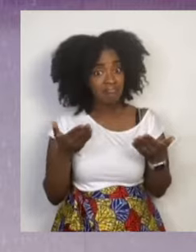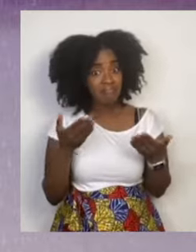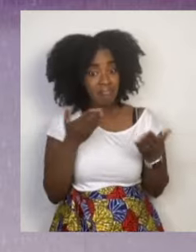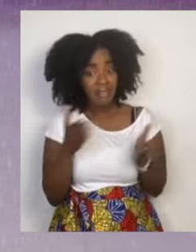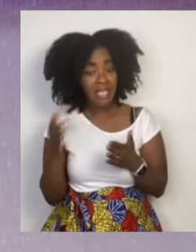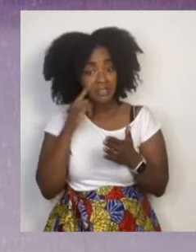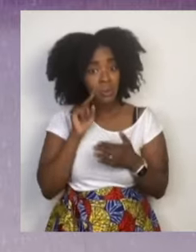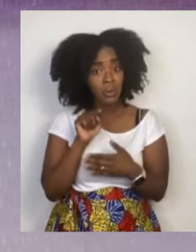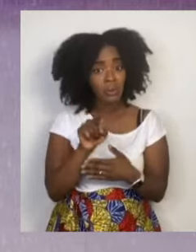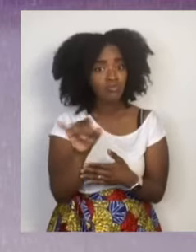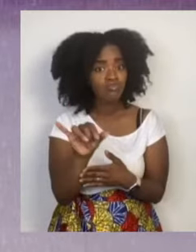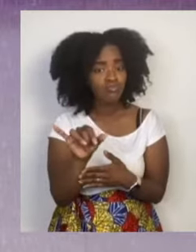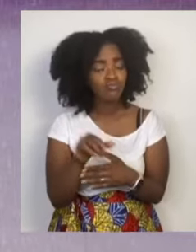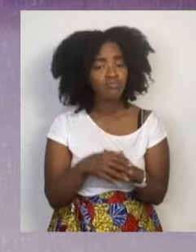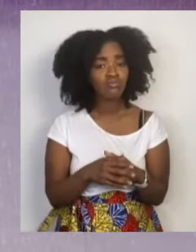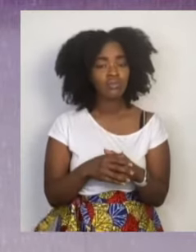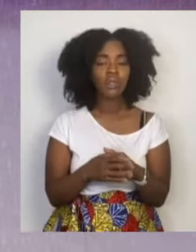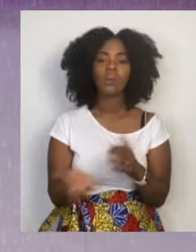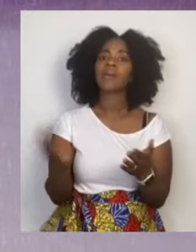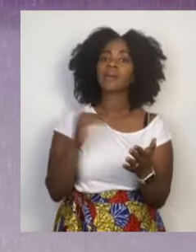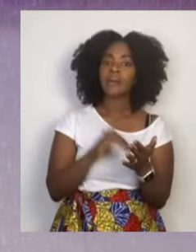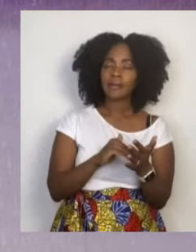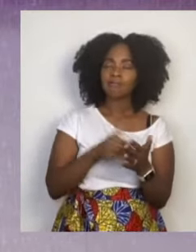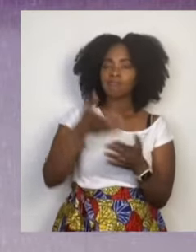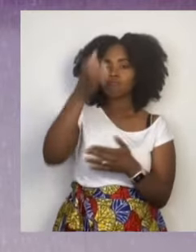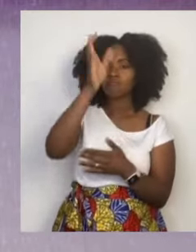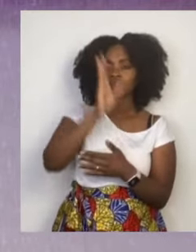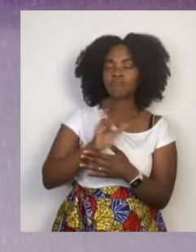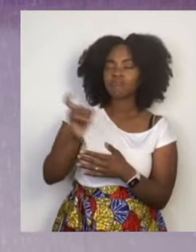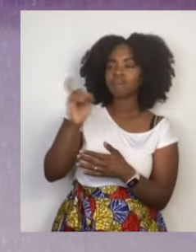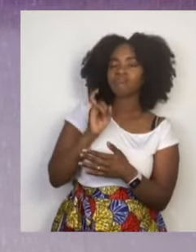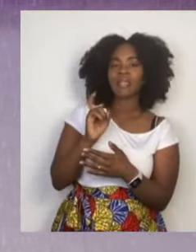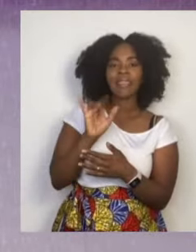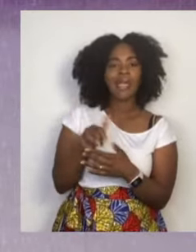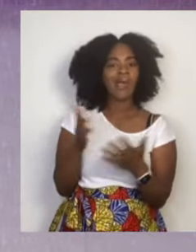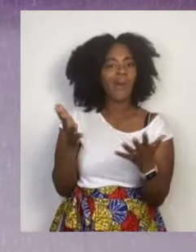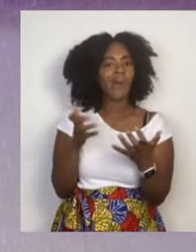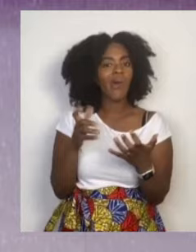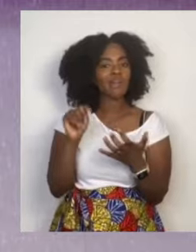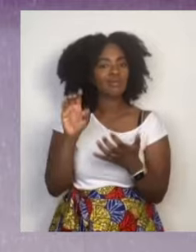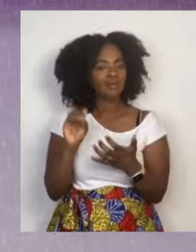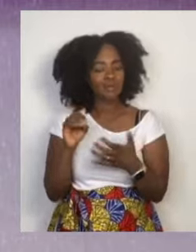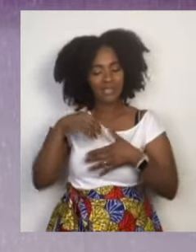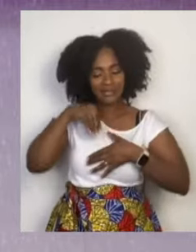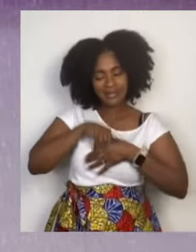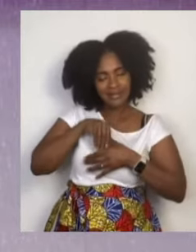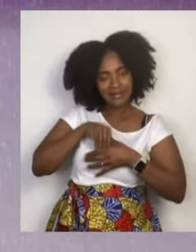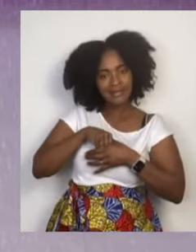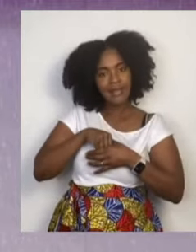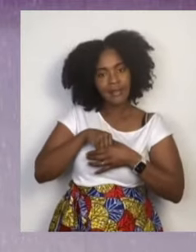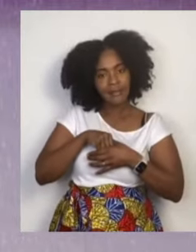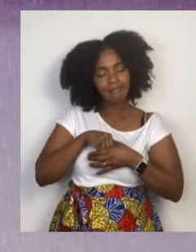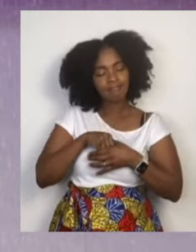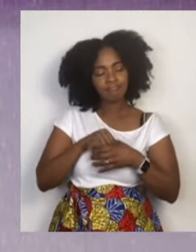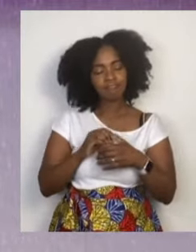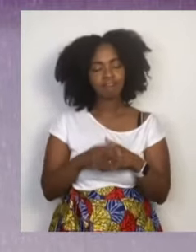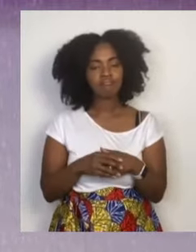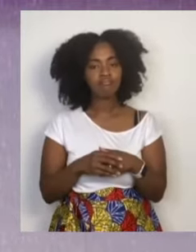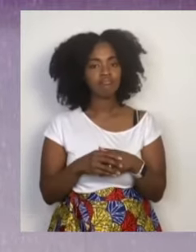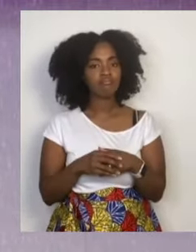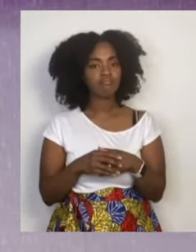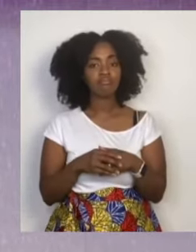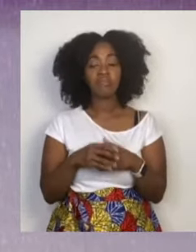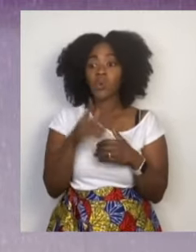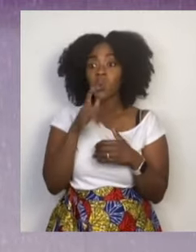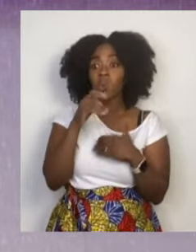you a want to for that. We all have to be faithful to who God has called us to be, our idea, our understanding.